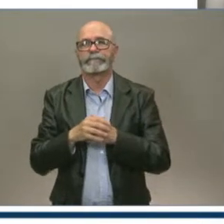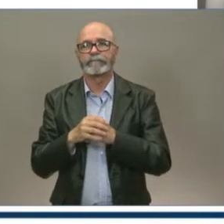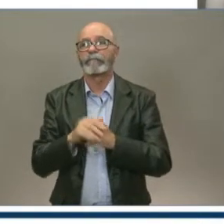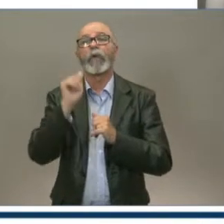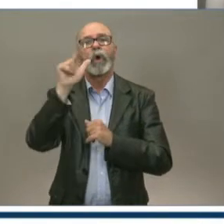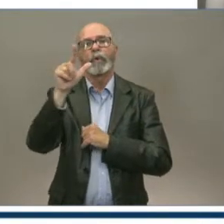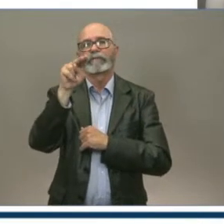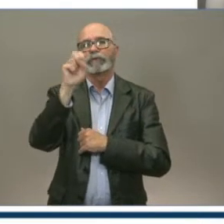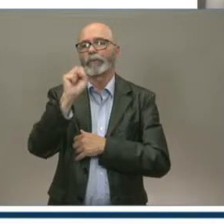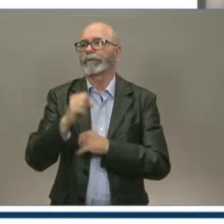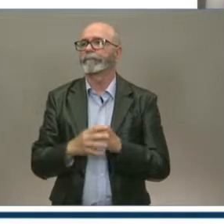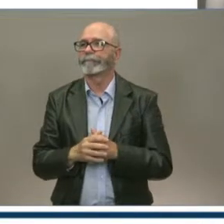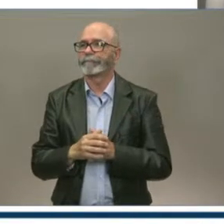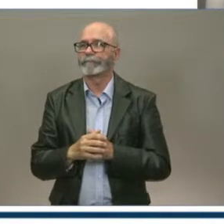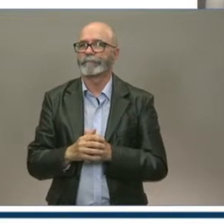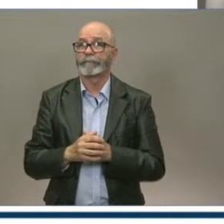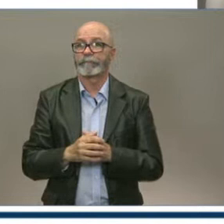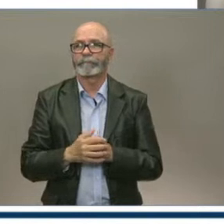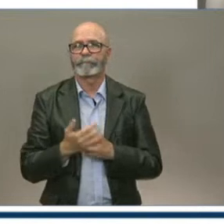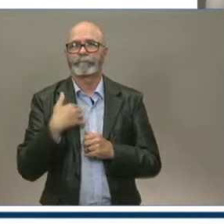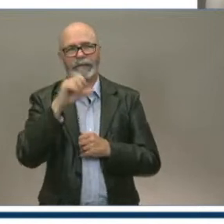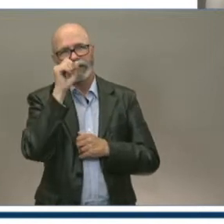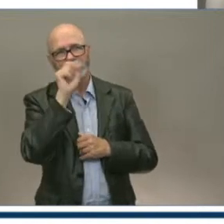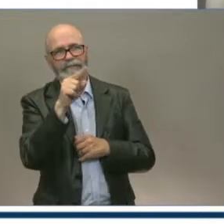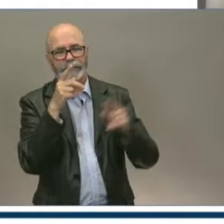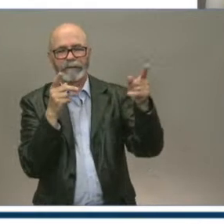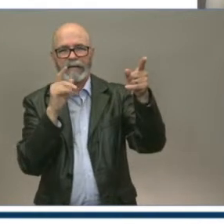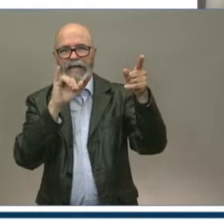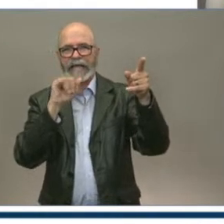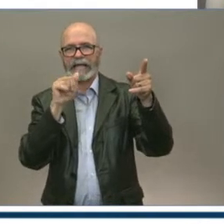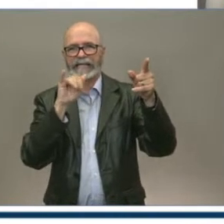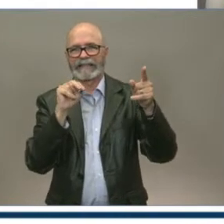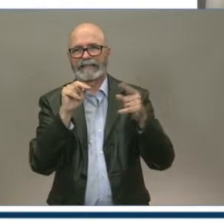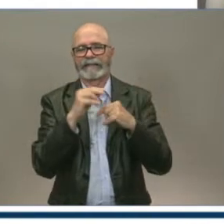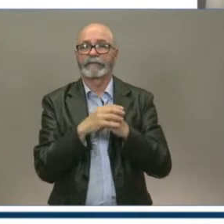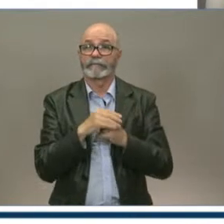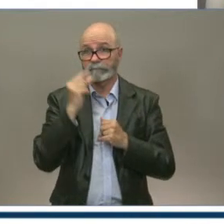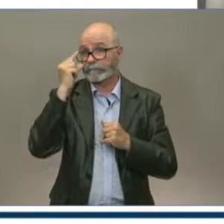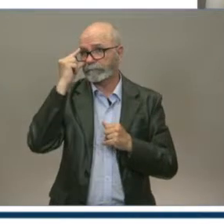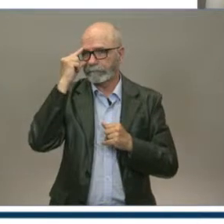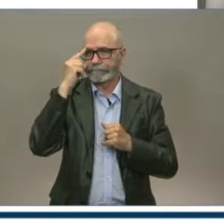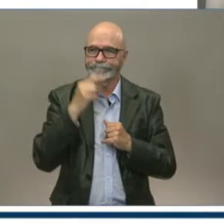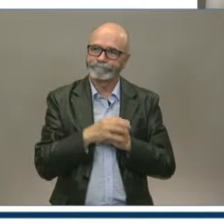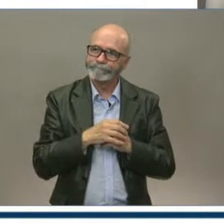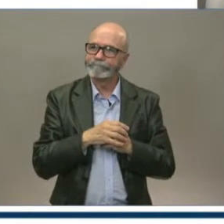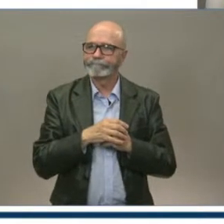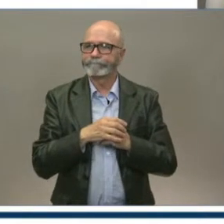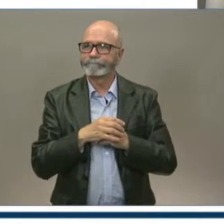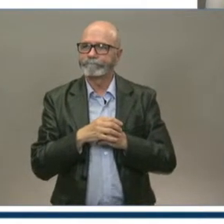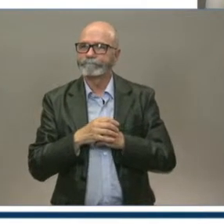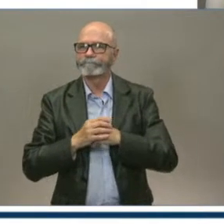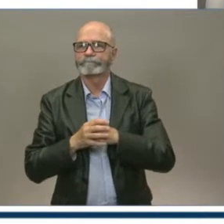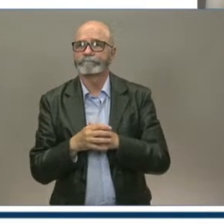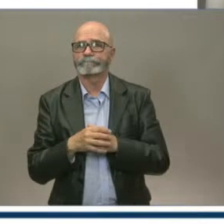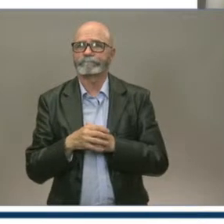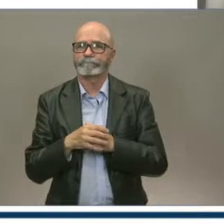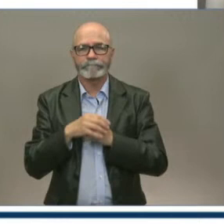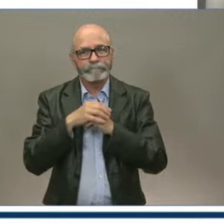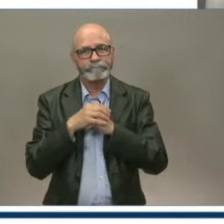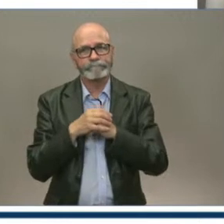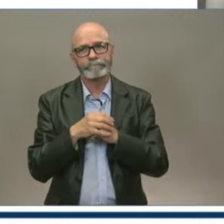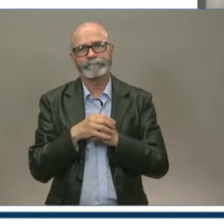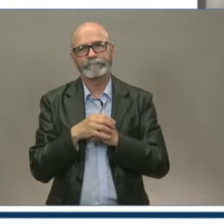you. First, a question for the Premier. I'm wondering if you can help us understand why observing Prince Philip's death meant the early adjournment